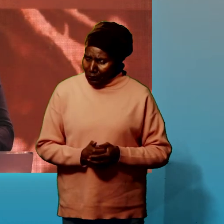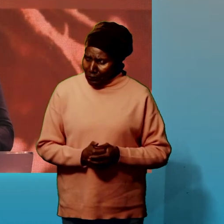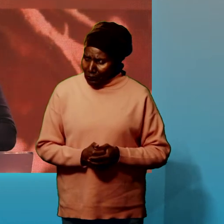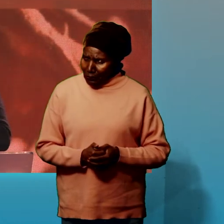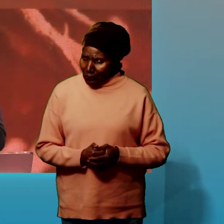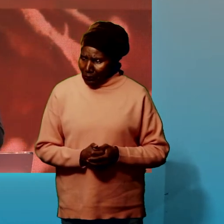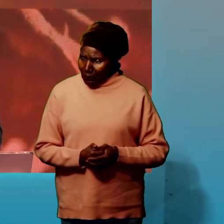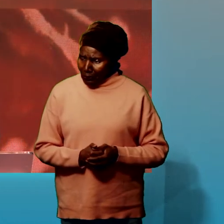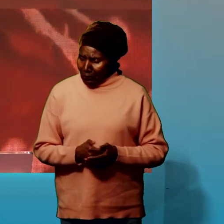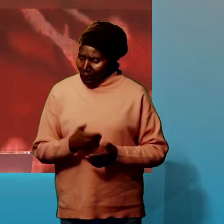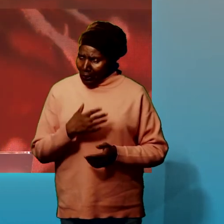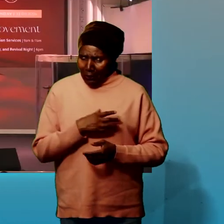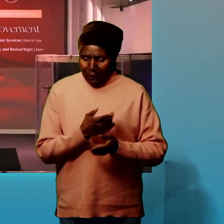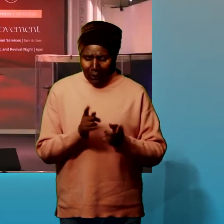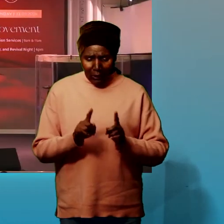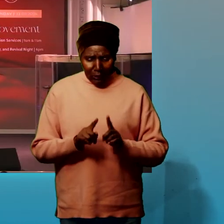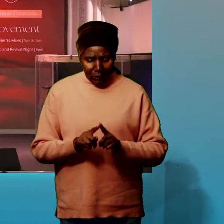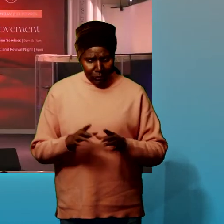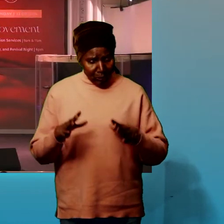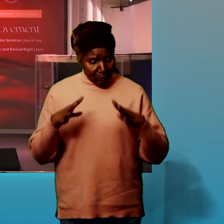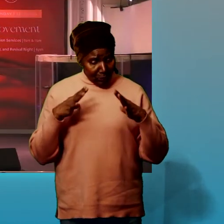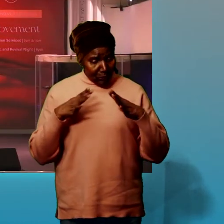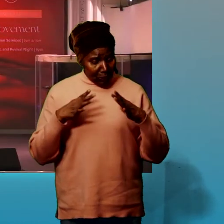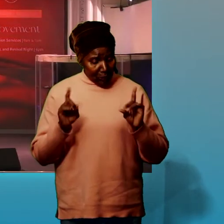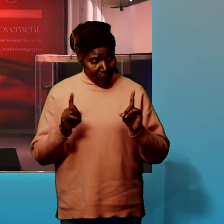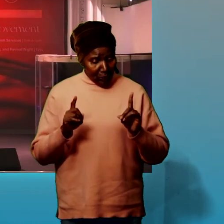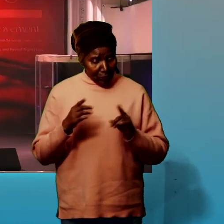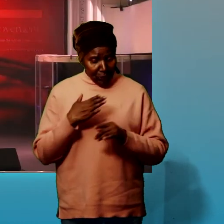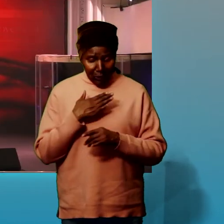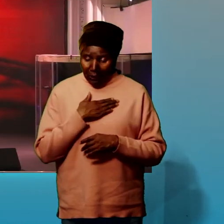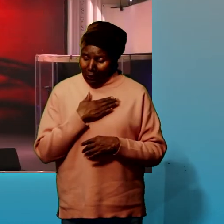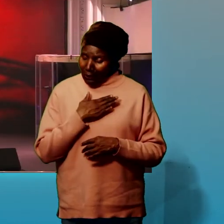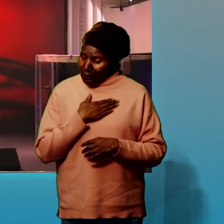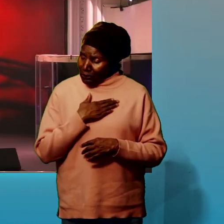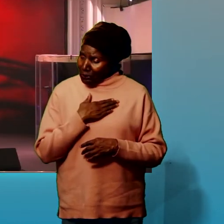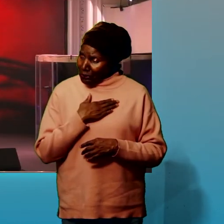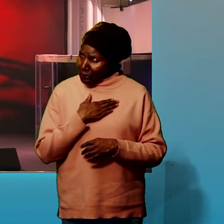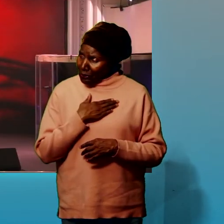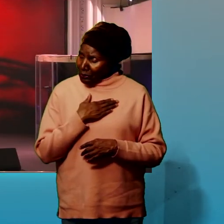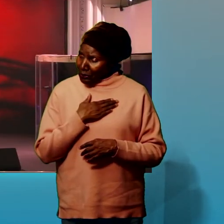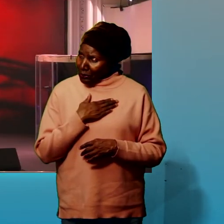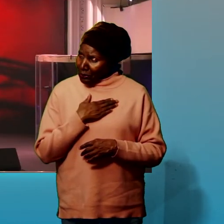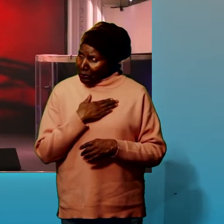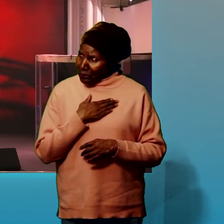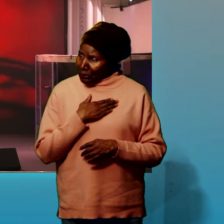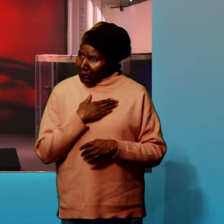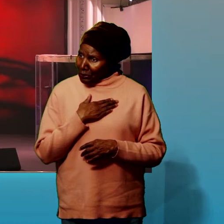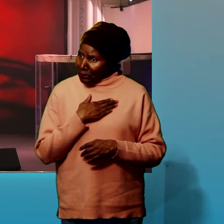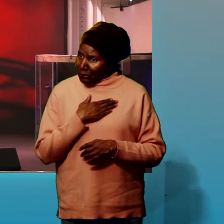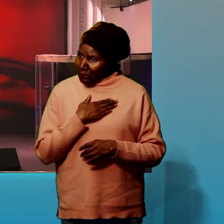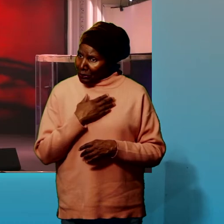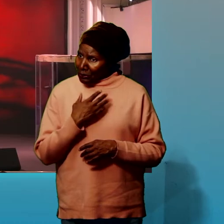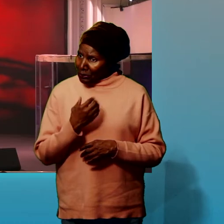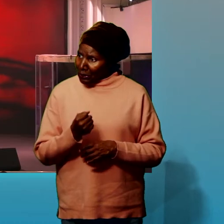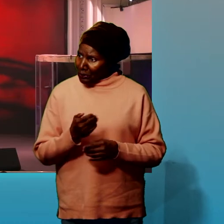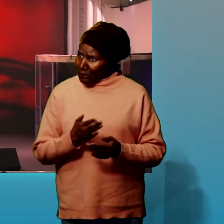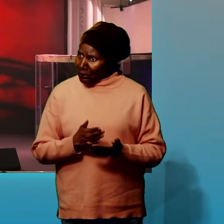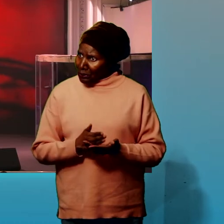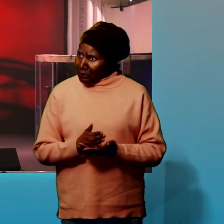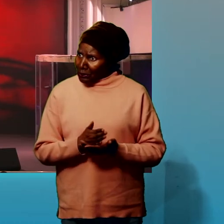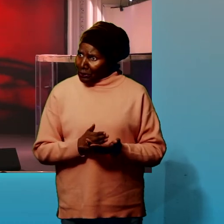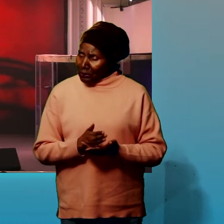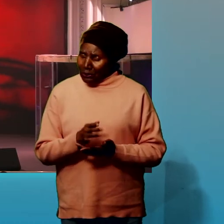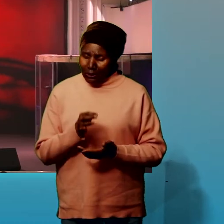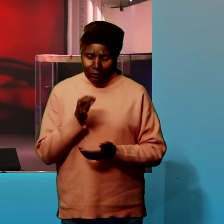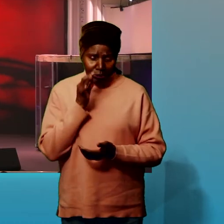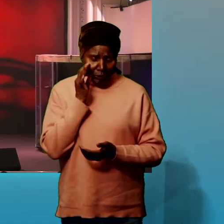love us now to take a moment now to prepare our hearts as we are going to take communion together as a church family. The